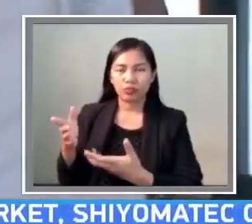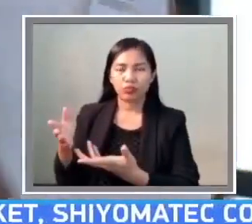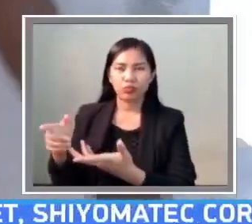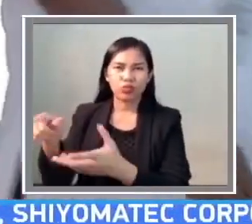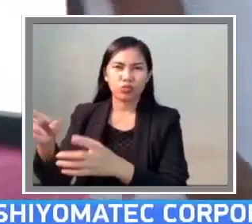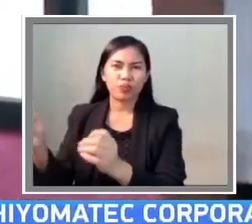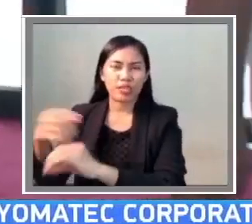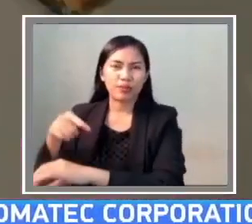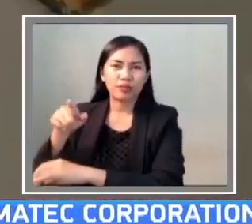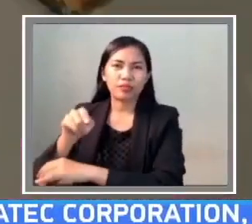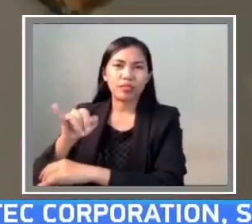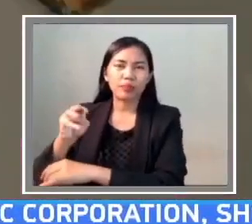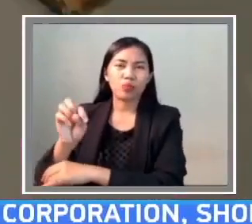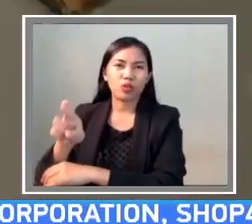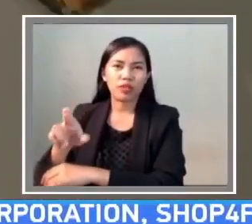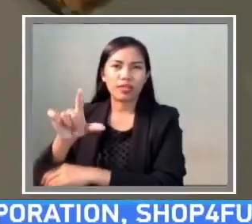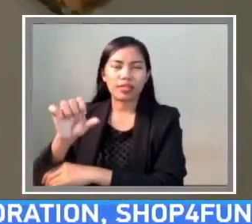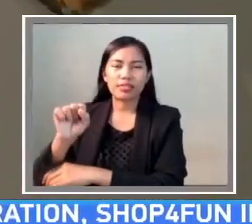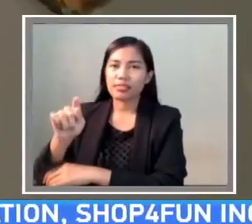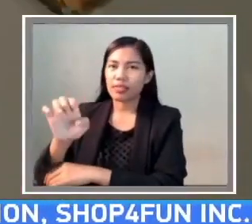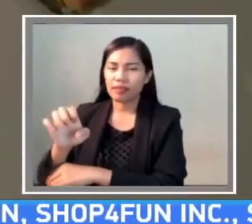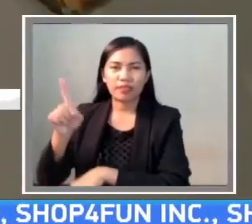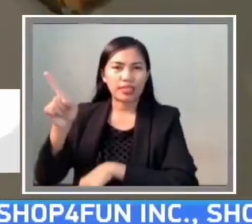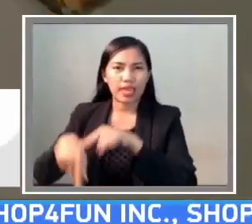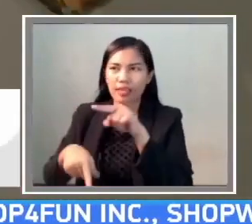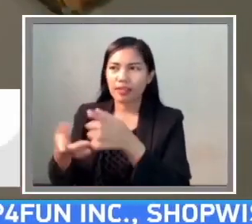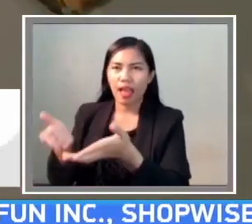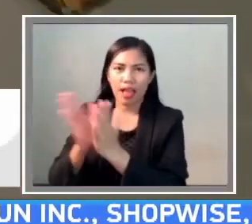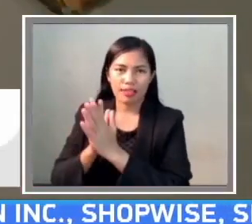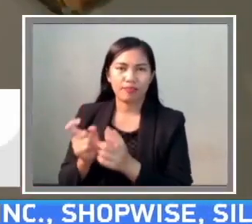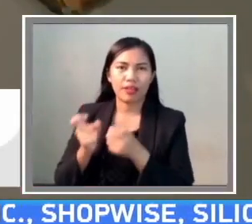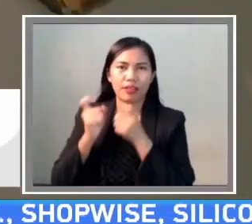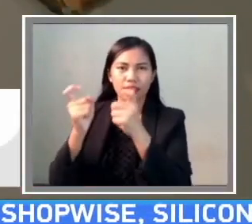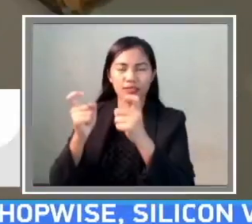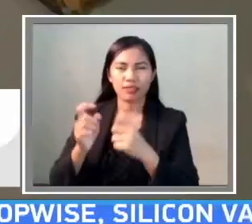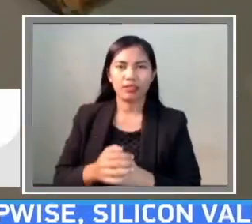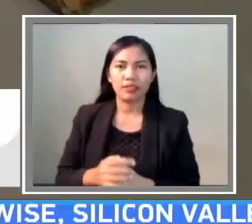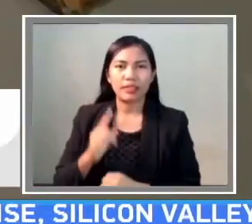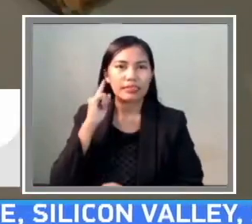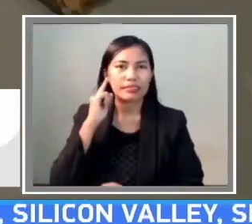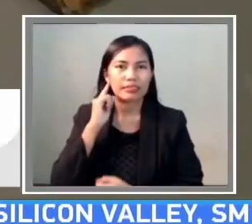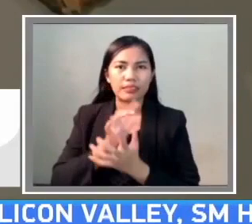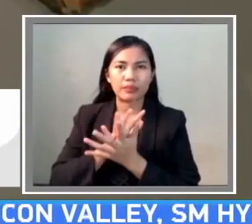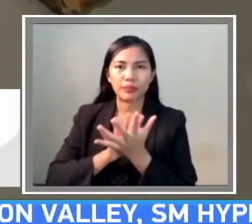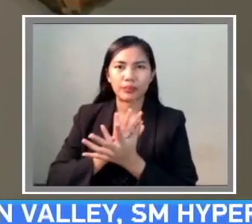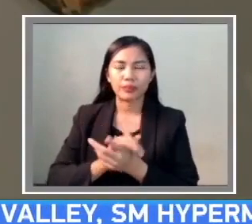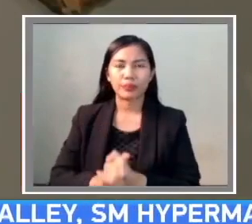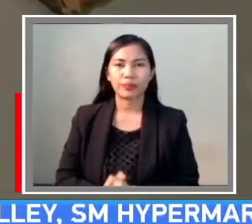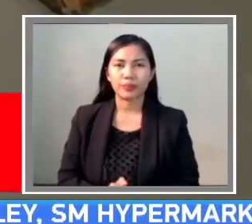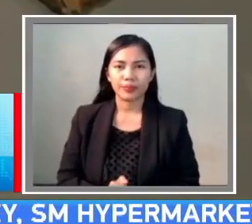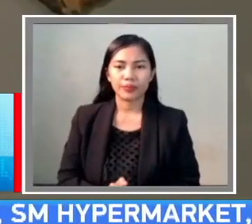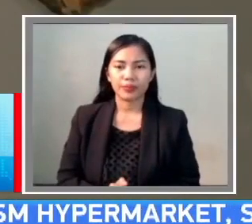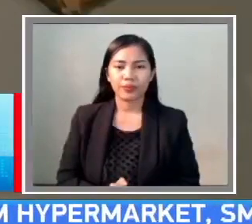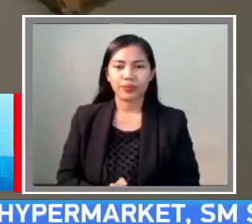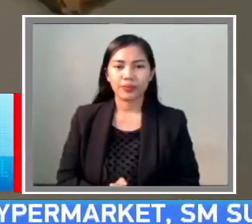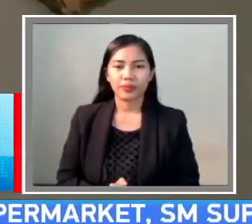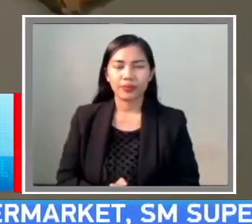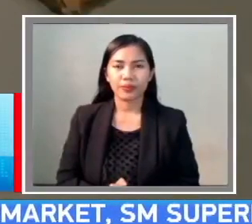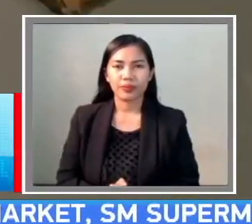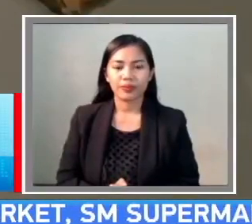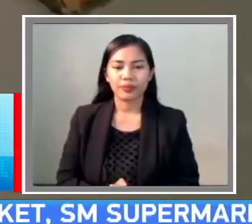nating basta hilingin. I don't think the President Marcos, no? Would make any insistence, no?